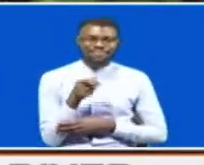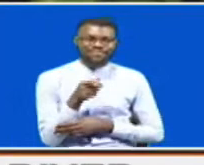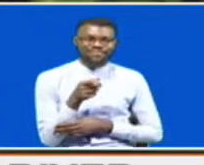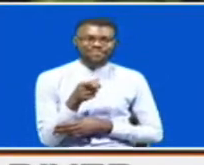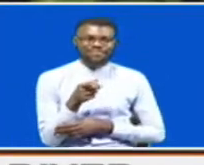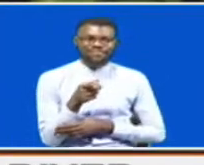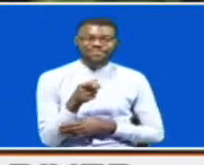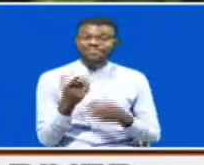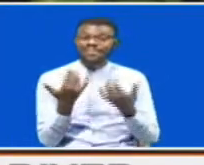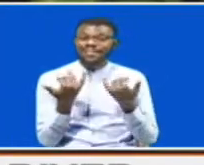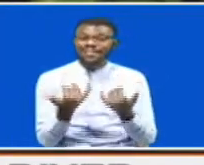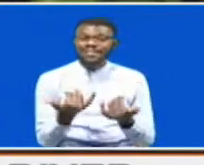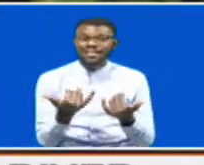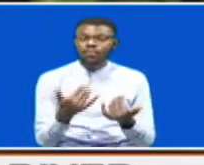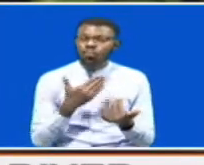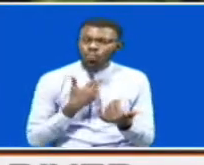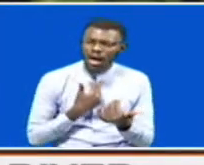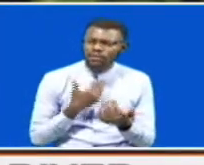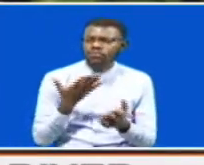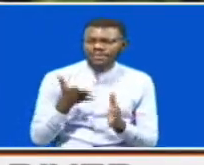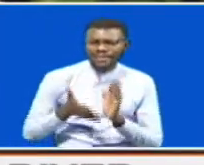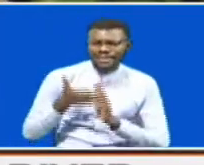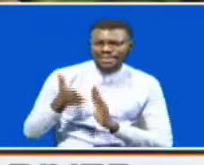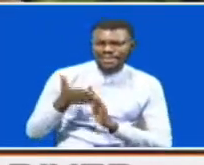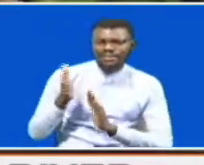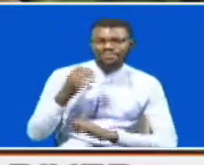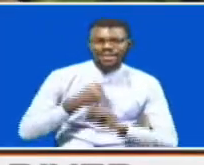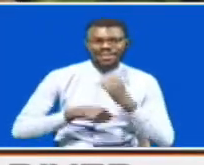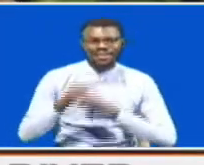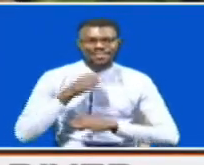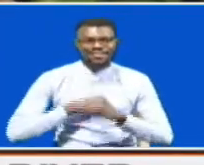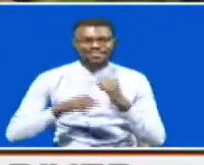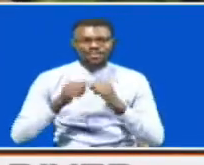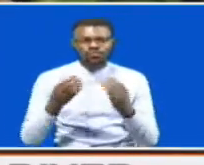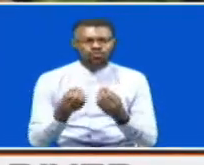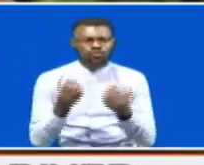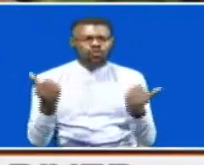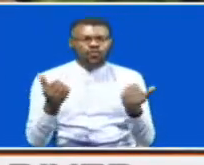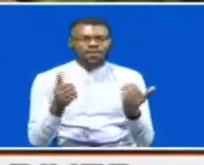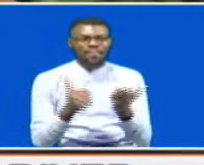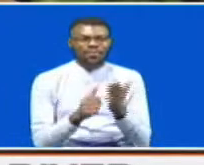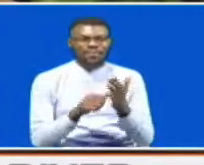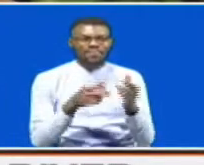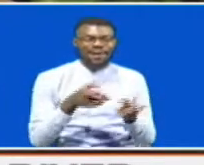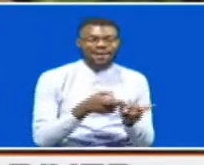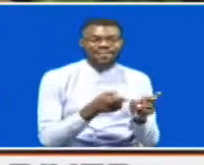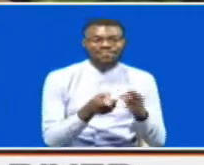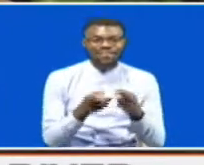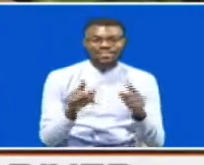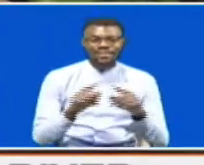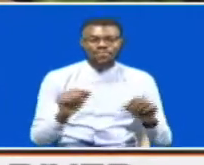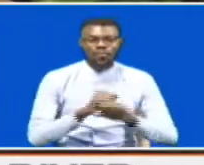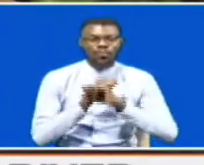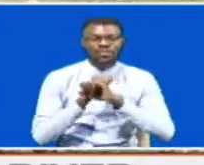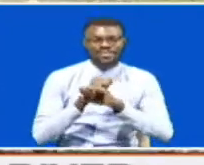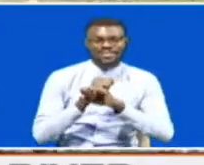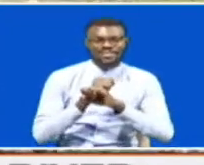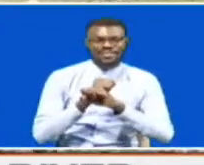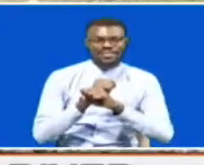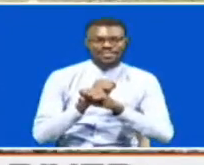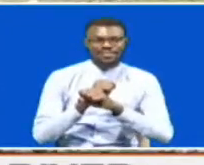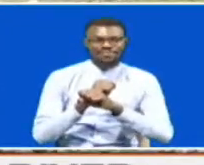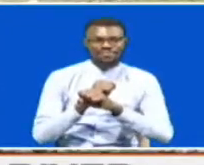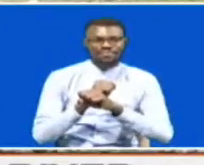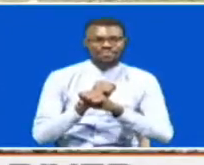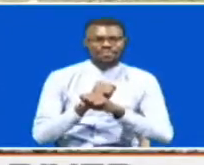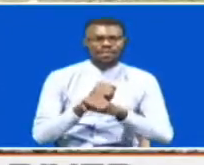what we are calling the immediate activities to address the pollution to the rivers and protect the catchment areas.